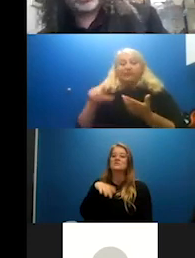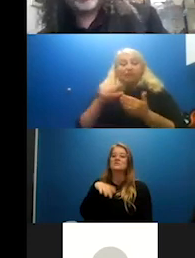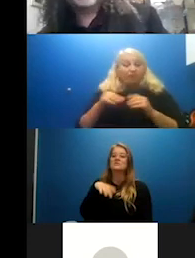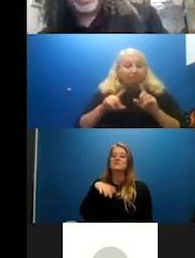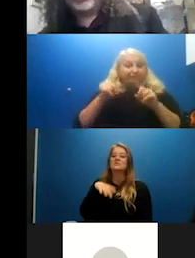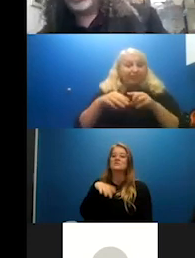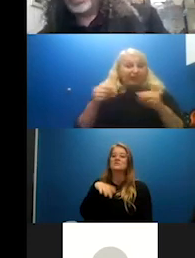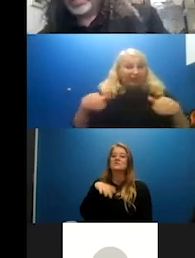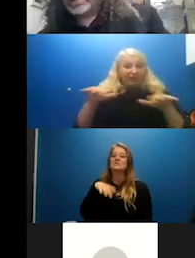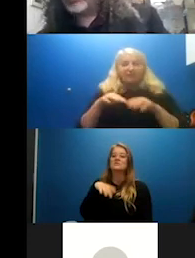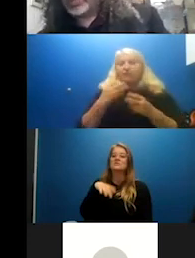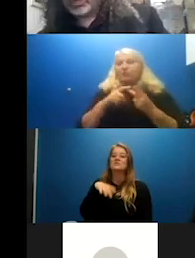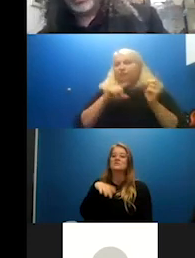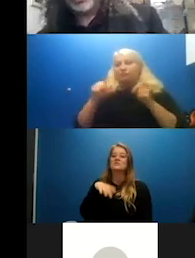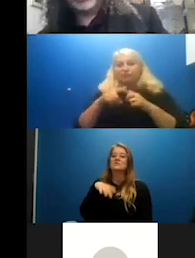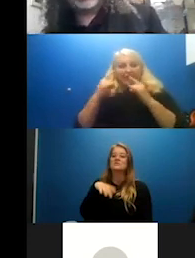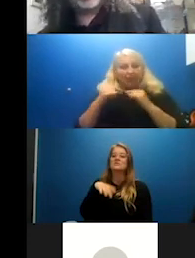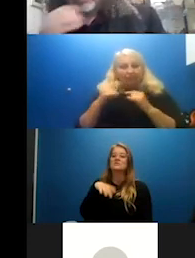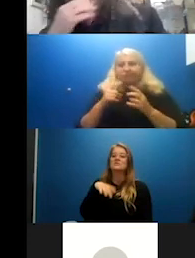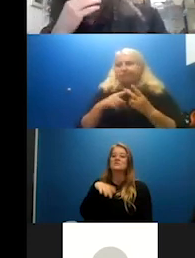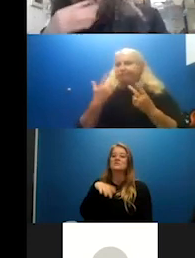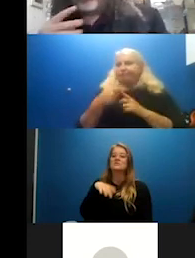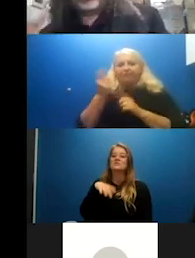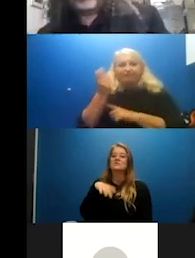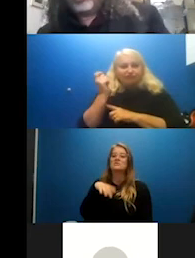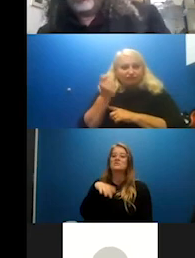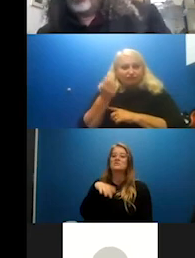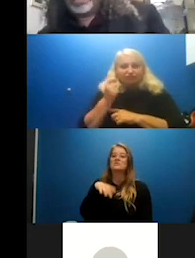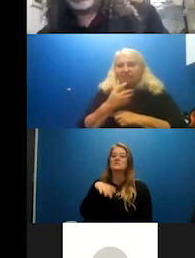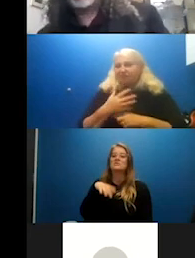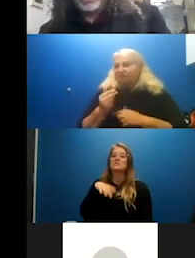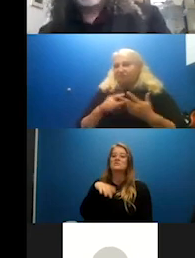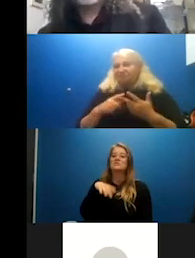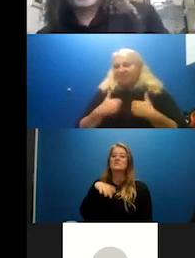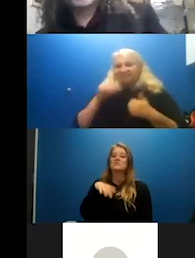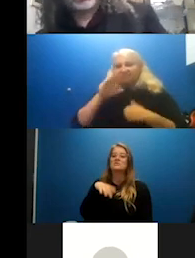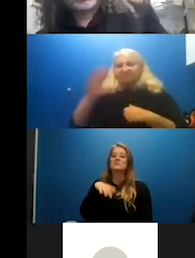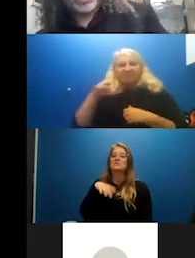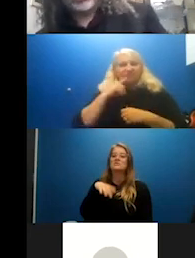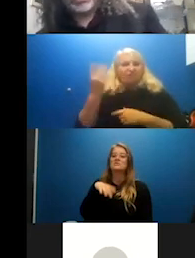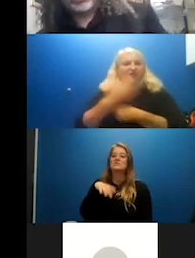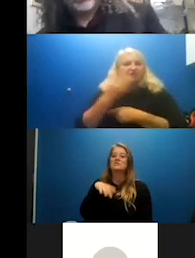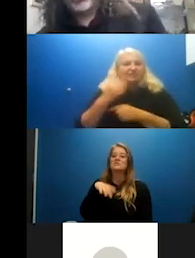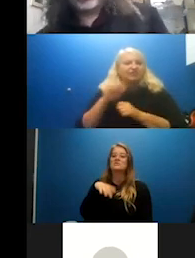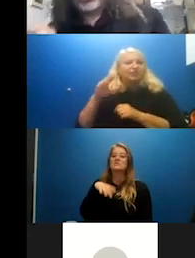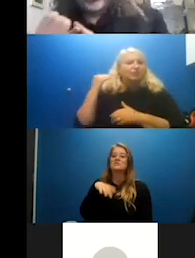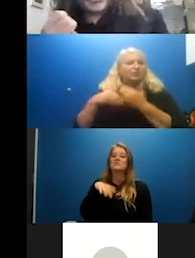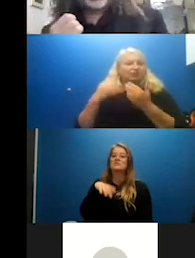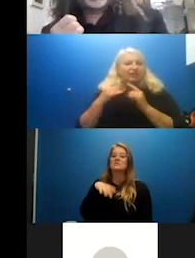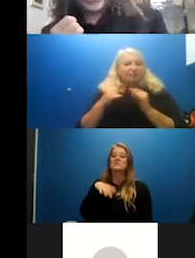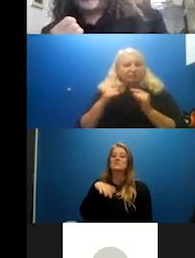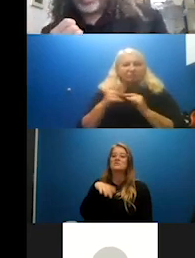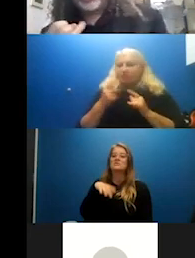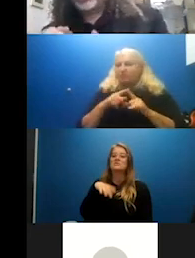long time, camped and fished and living for 4 days in their traditional camp together, where there's no